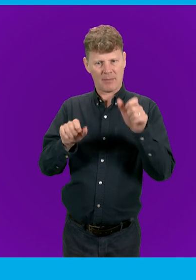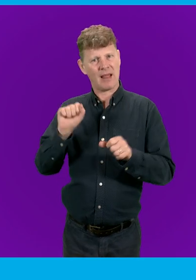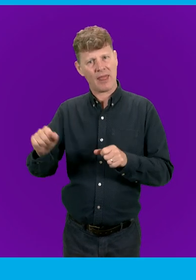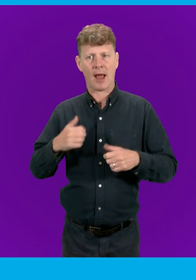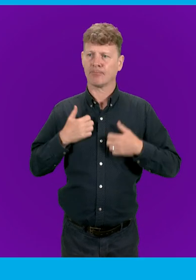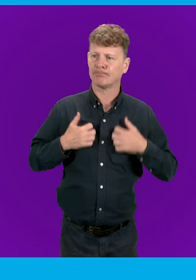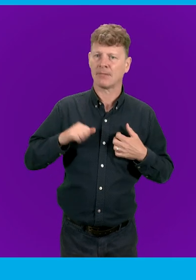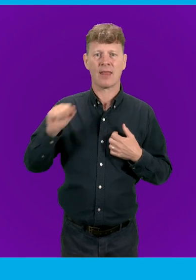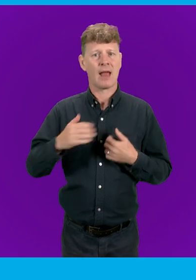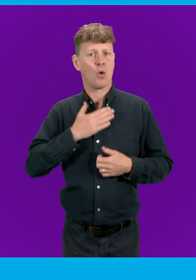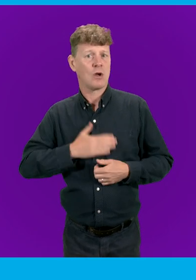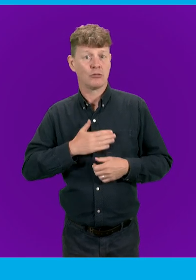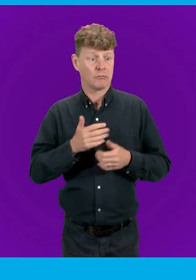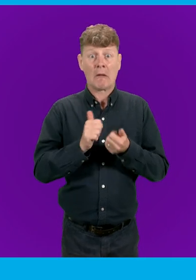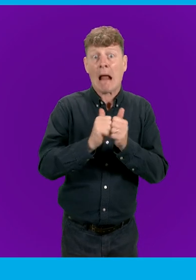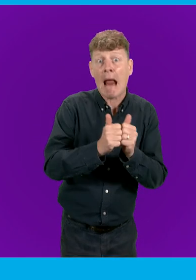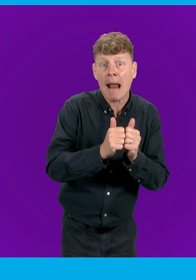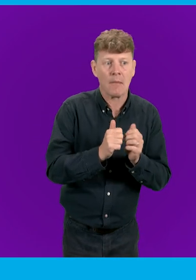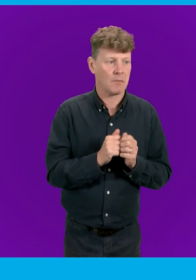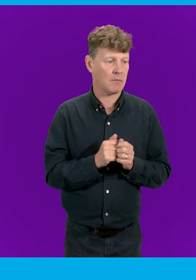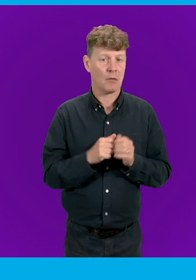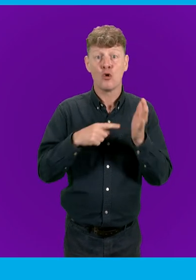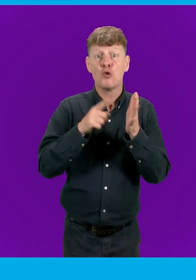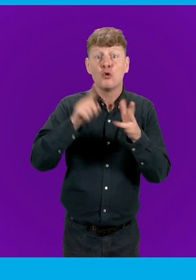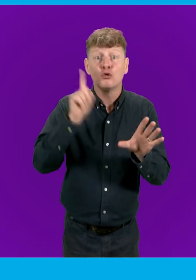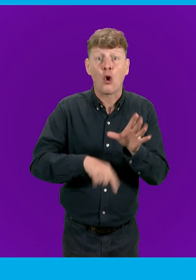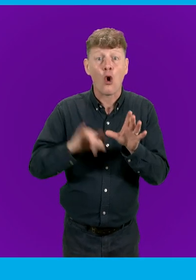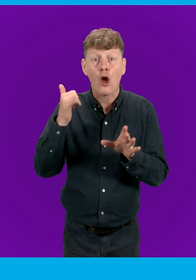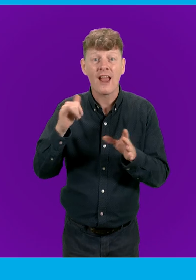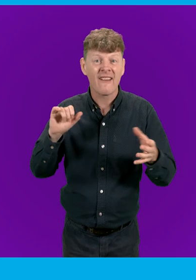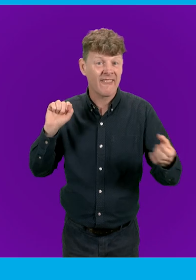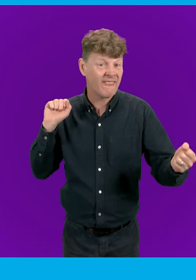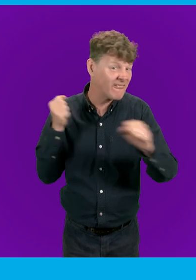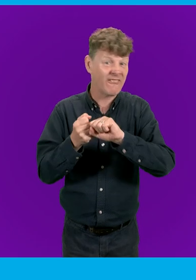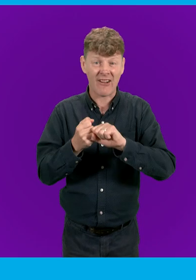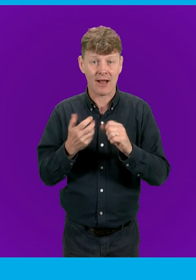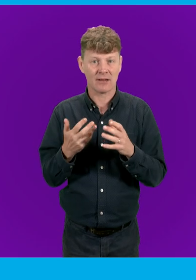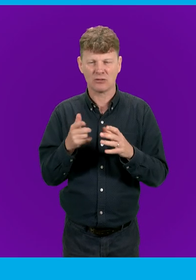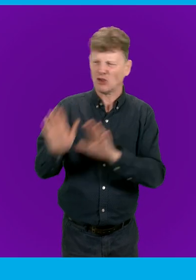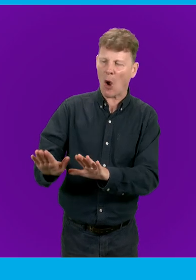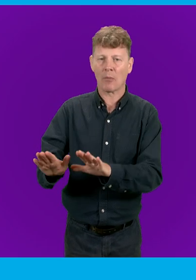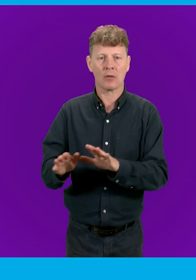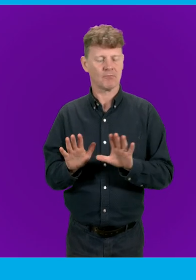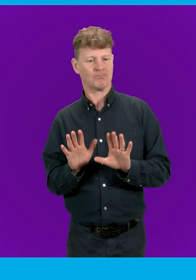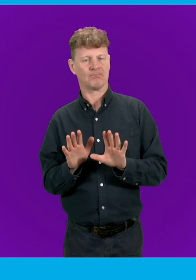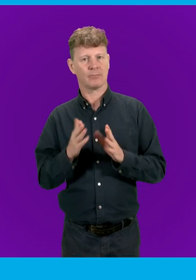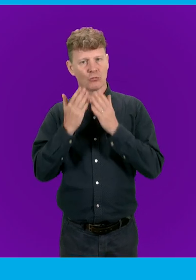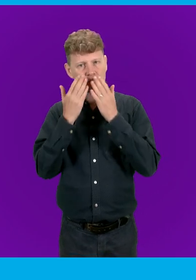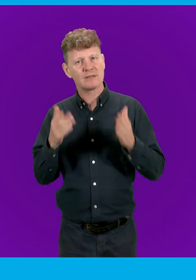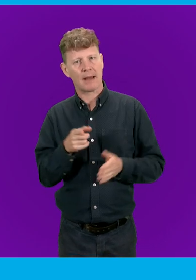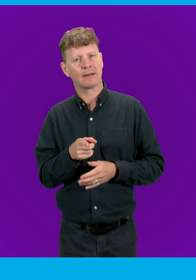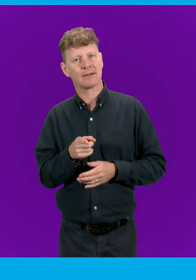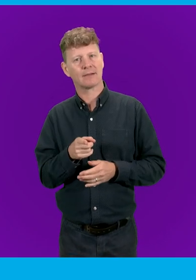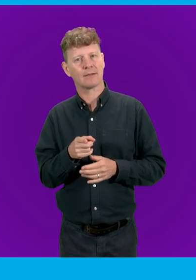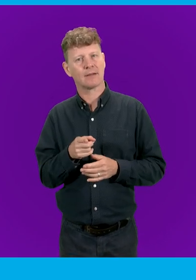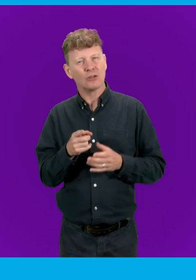be in a game or, you know, in a toy fight. If a friend says, you know, stop, respecting that. And so